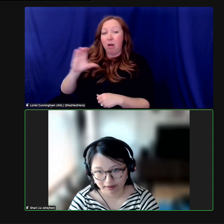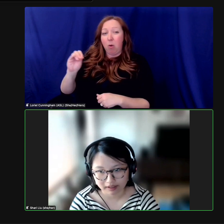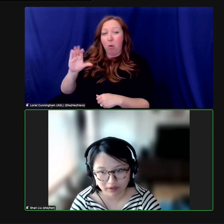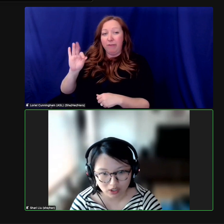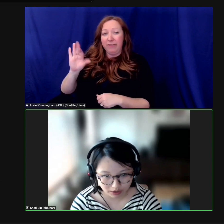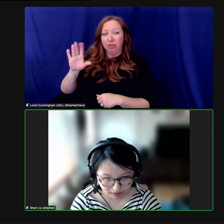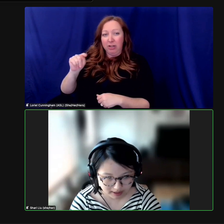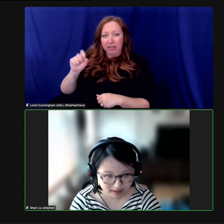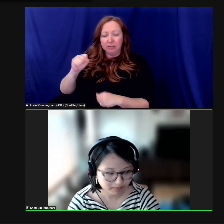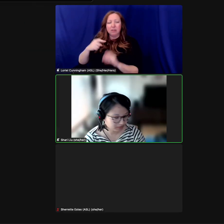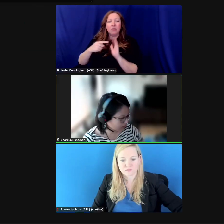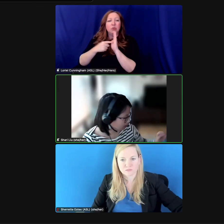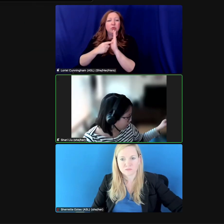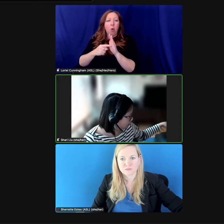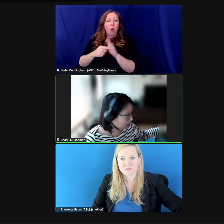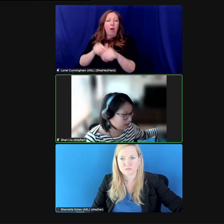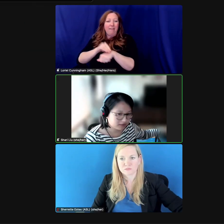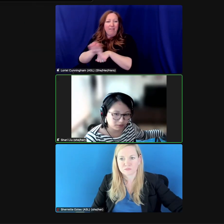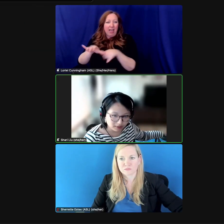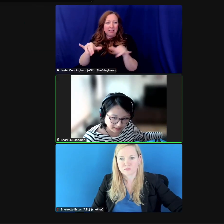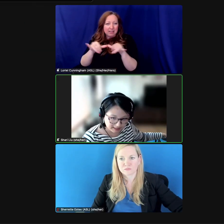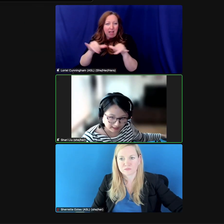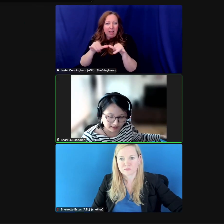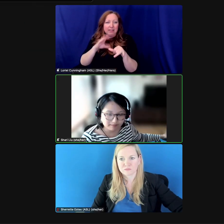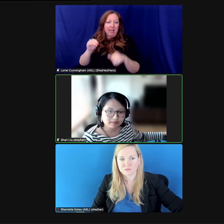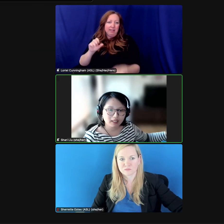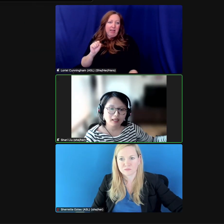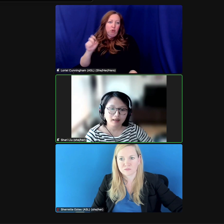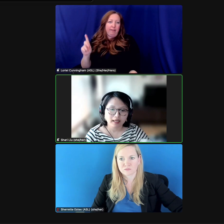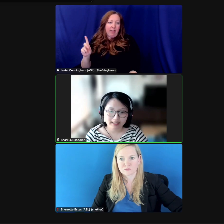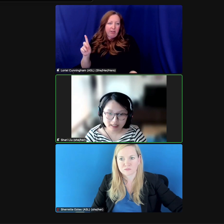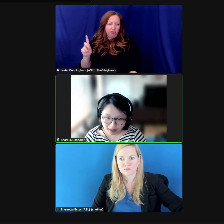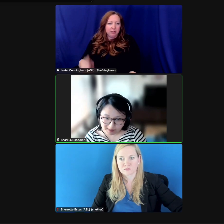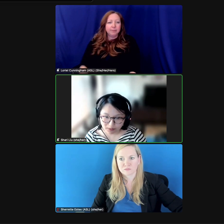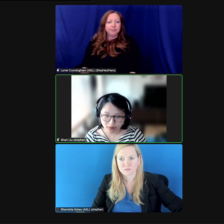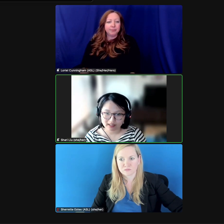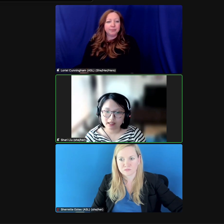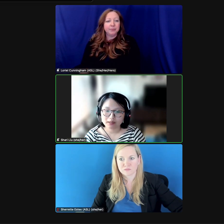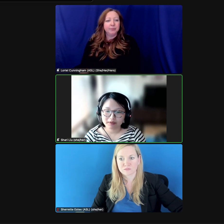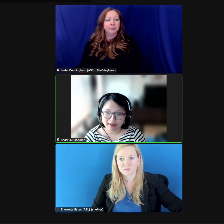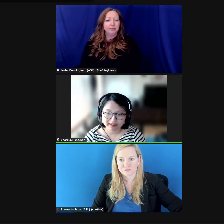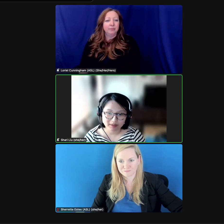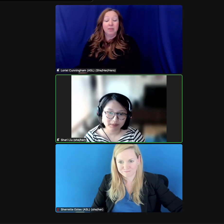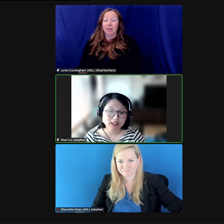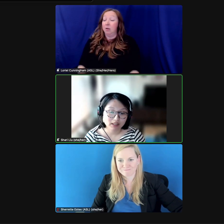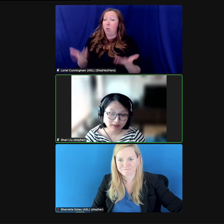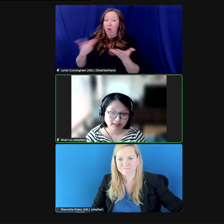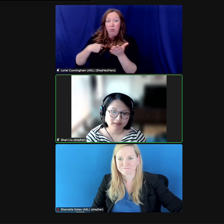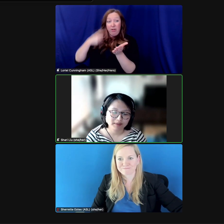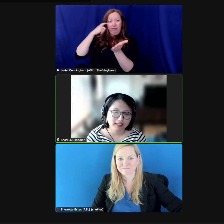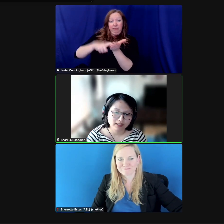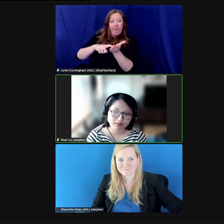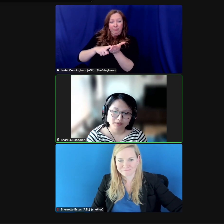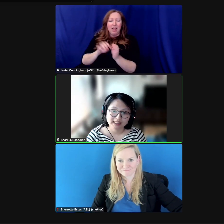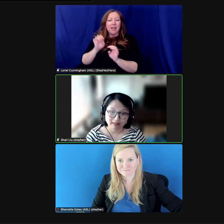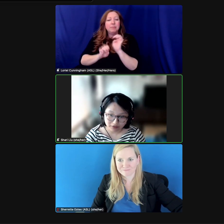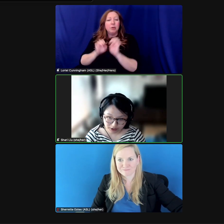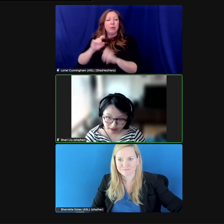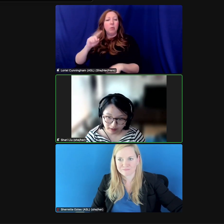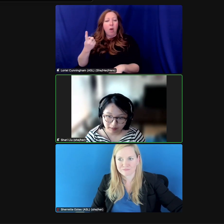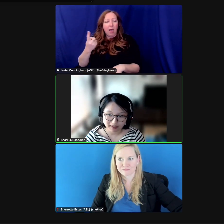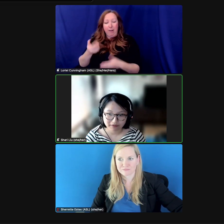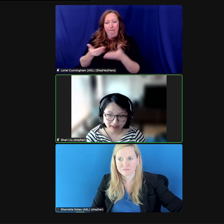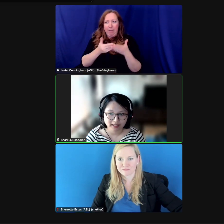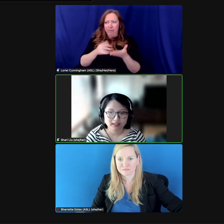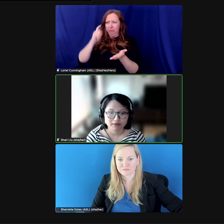in standard deviation units. So what do we see? In experiment 1, we found that babies noticed when the agent was